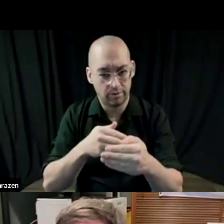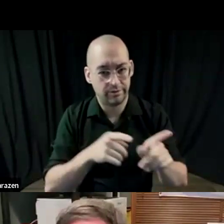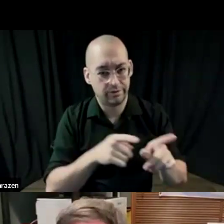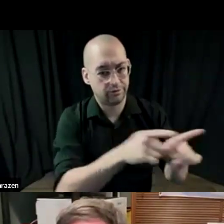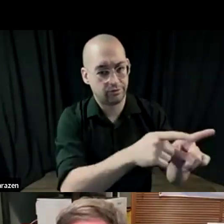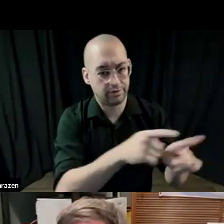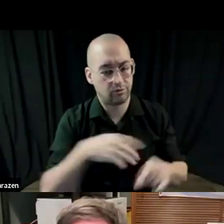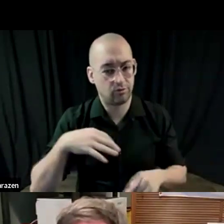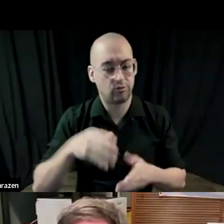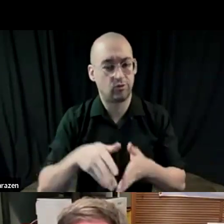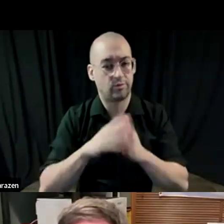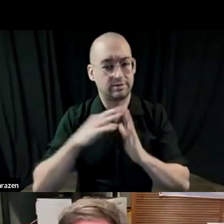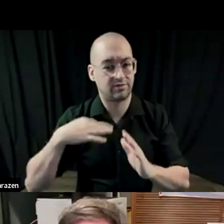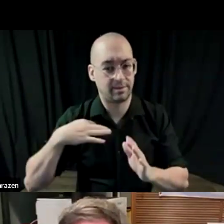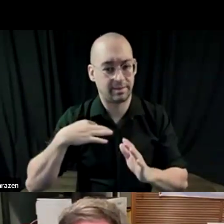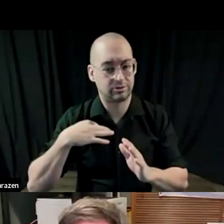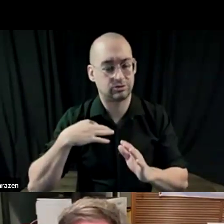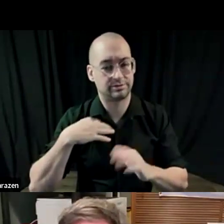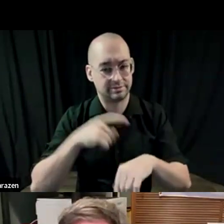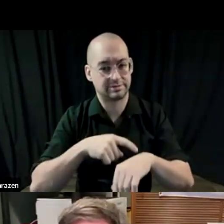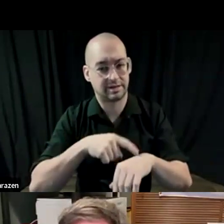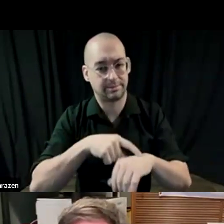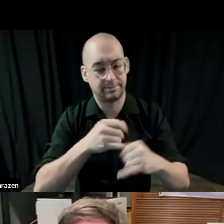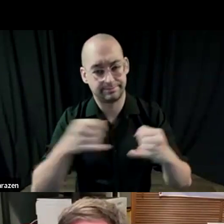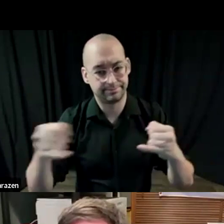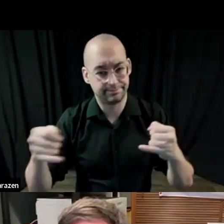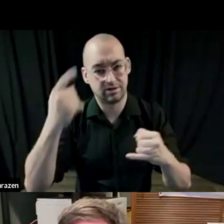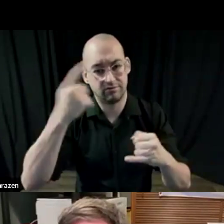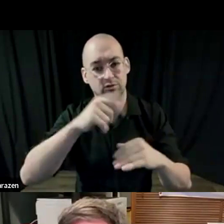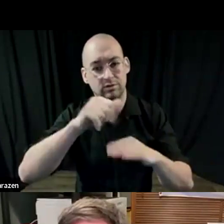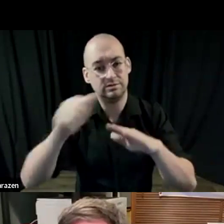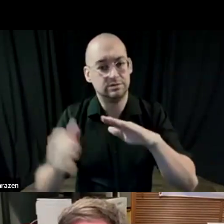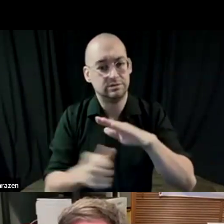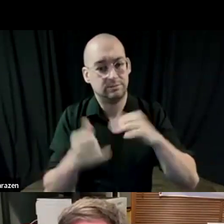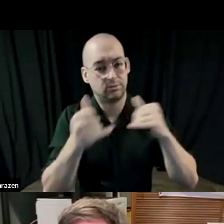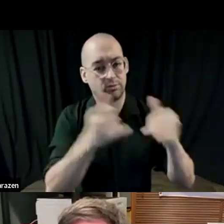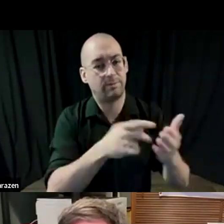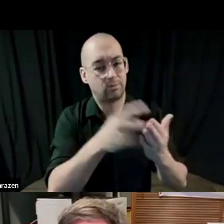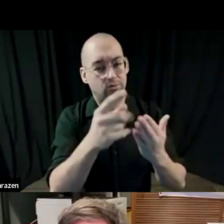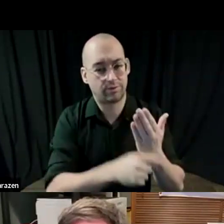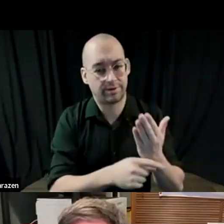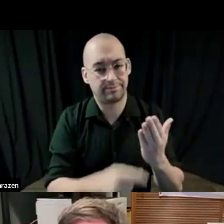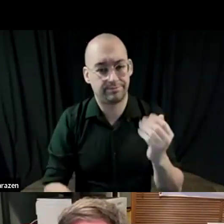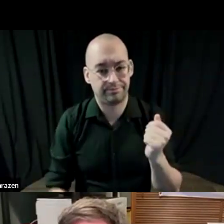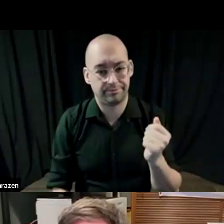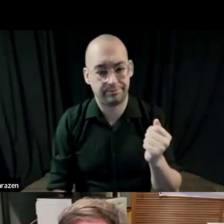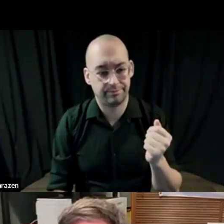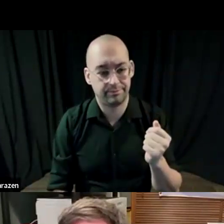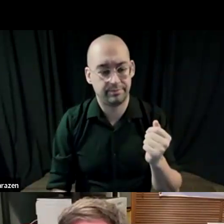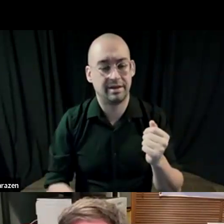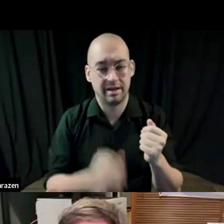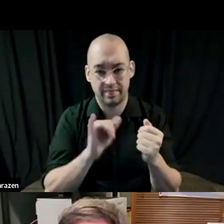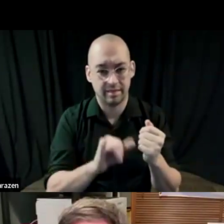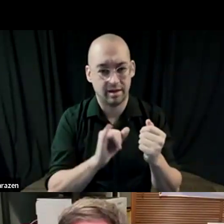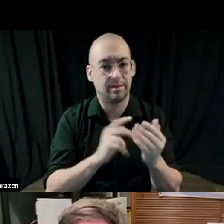for application period for the subgrant program. And the subgrant program is encouraging one